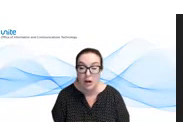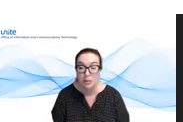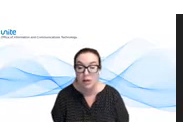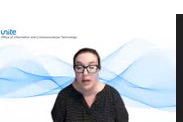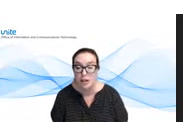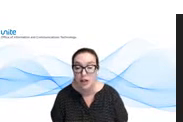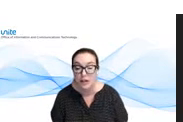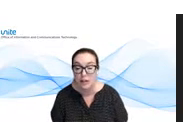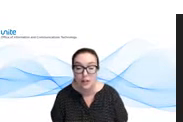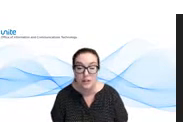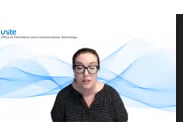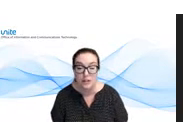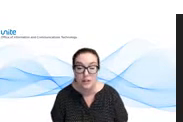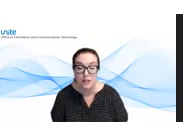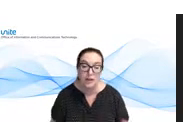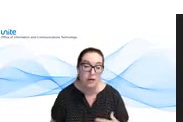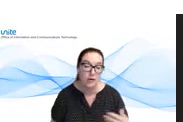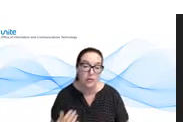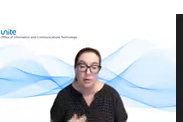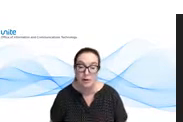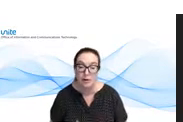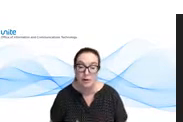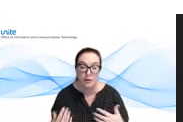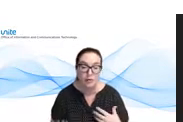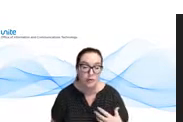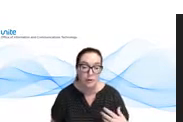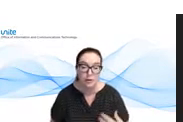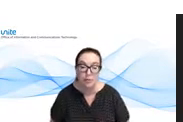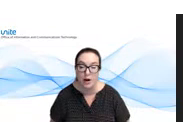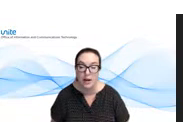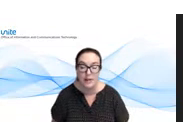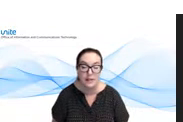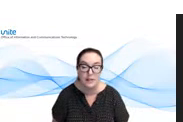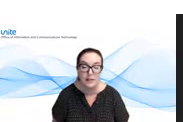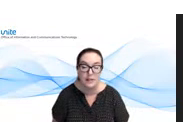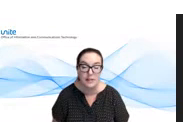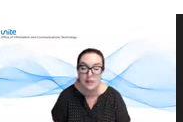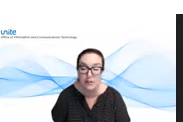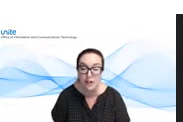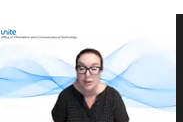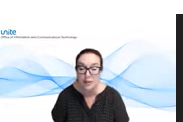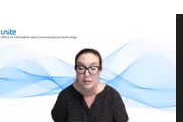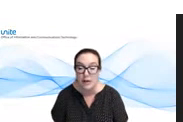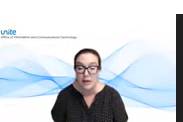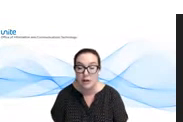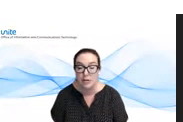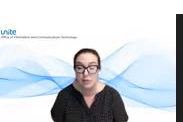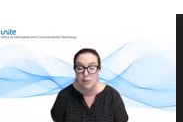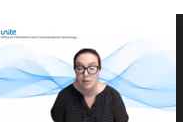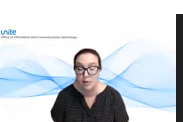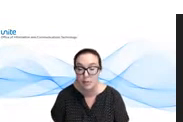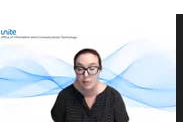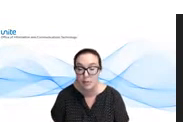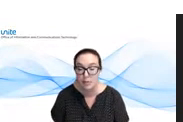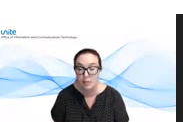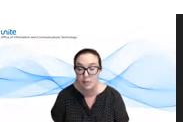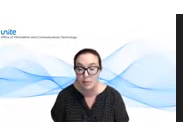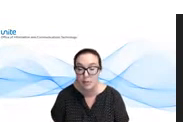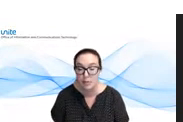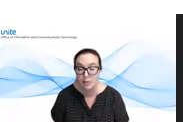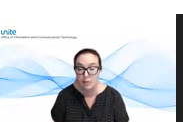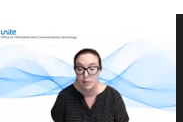fully. Communicate changes, use video, use webinars, use broadcast, different kinds of channels to inform